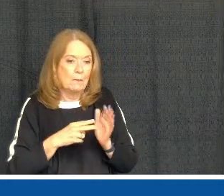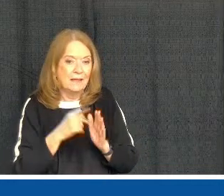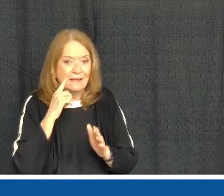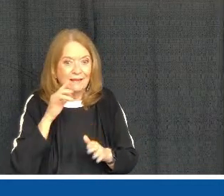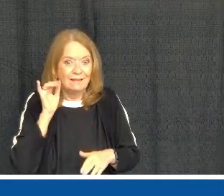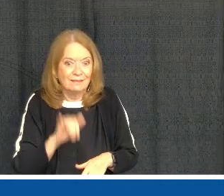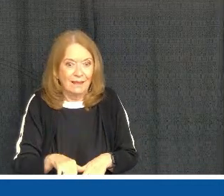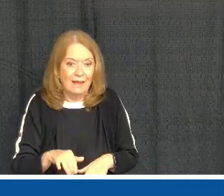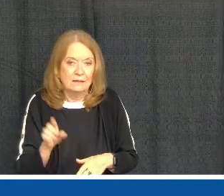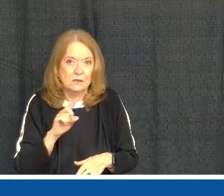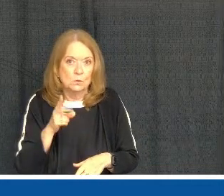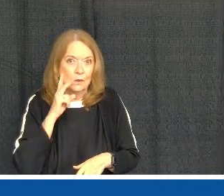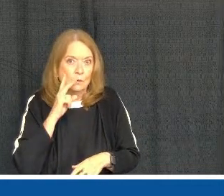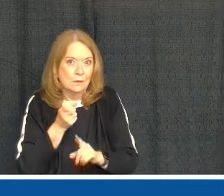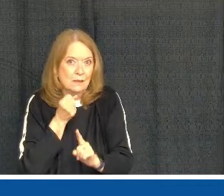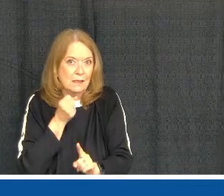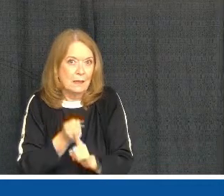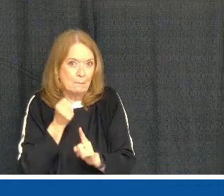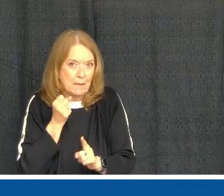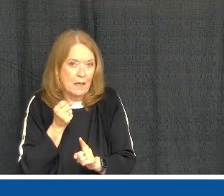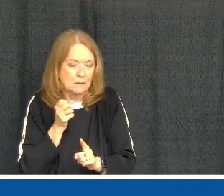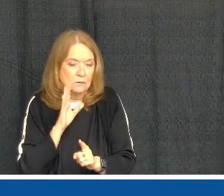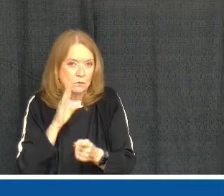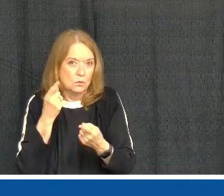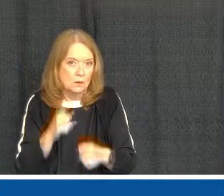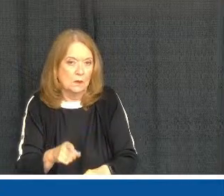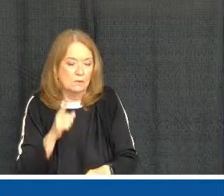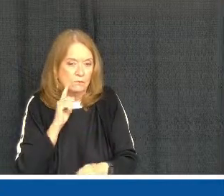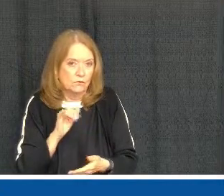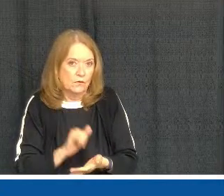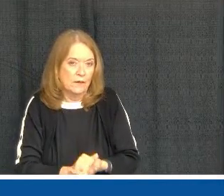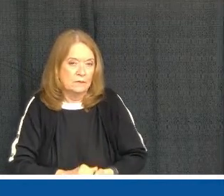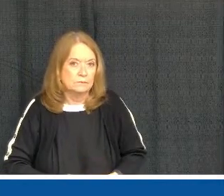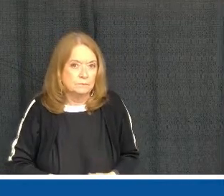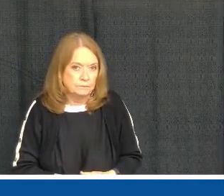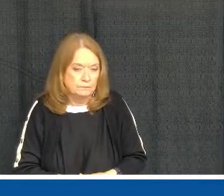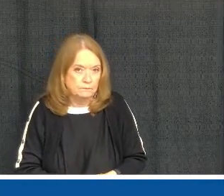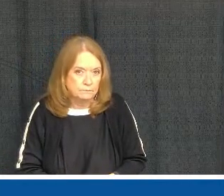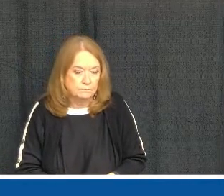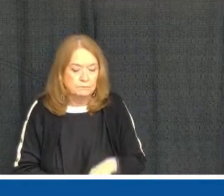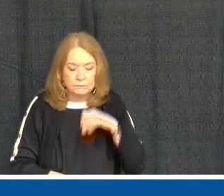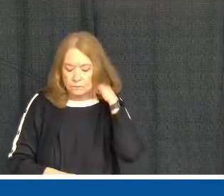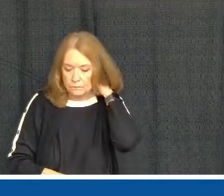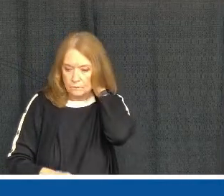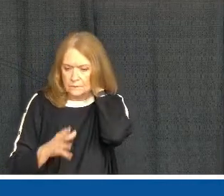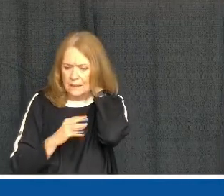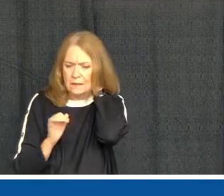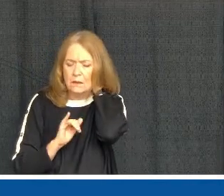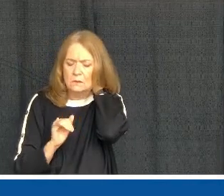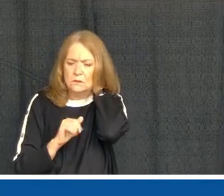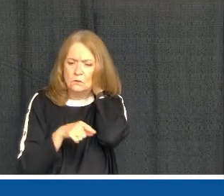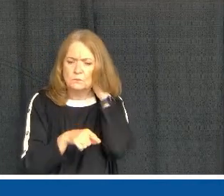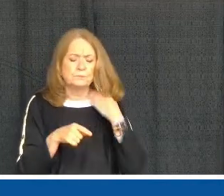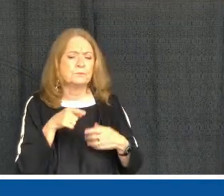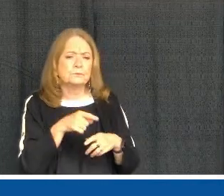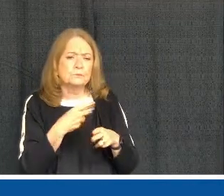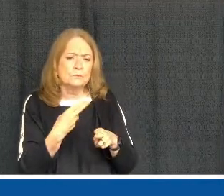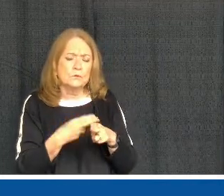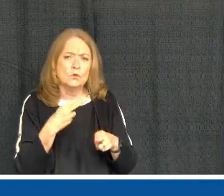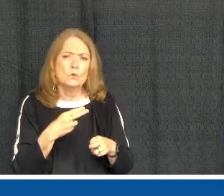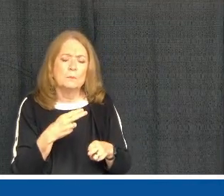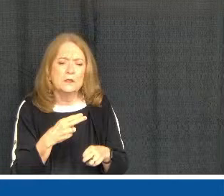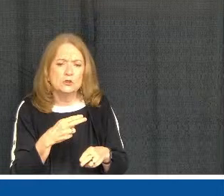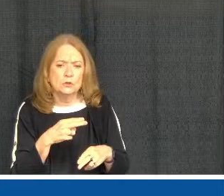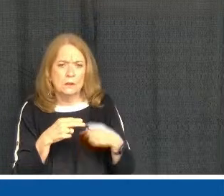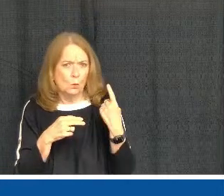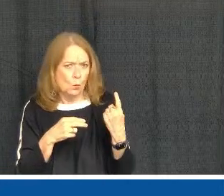where you see the impact would come for that. And also, you mentioned in one